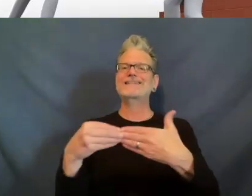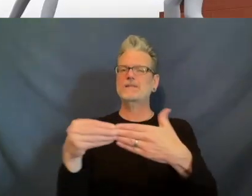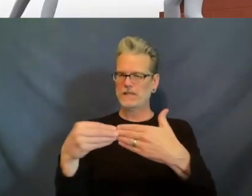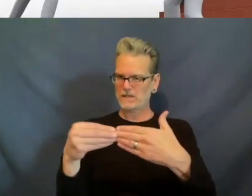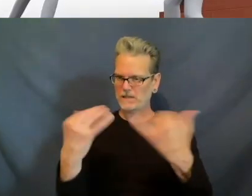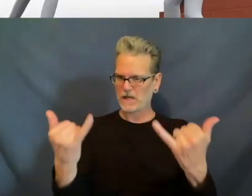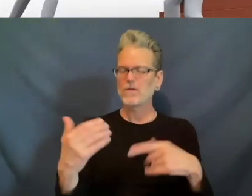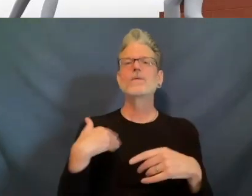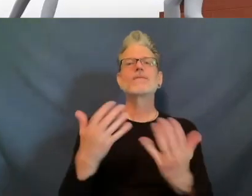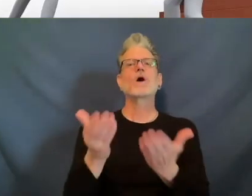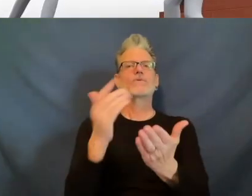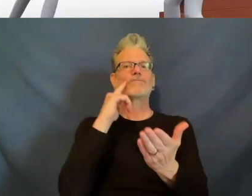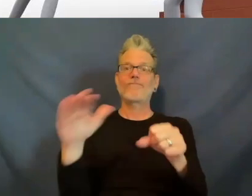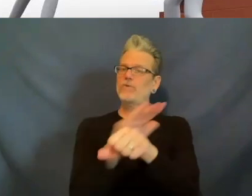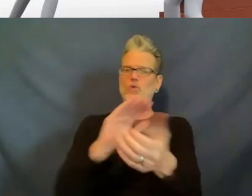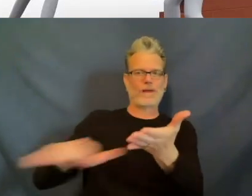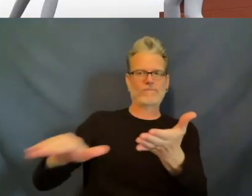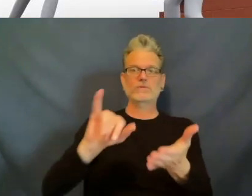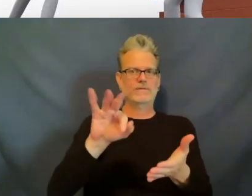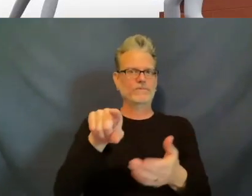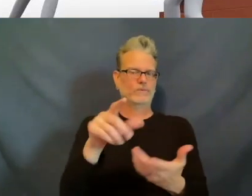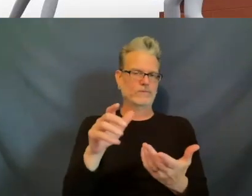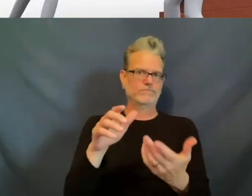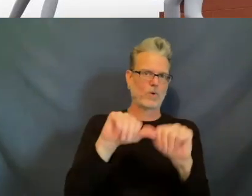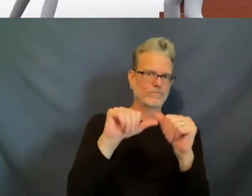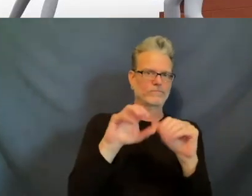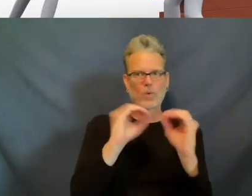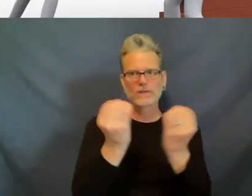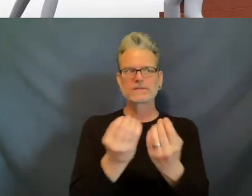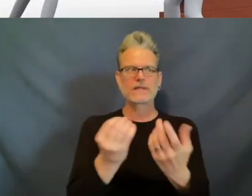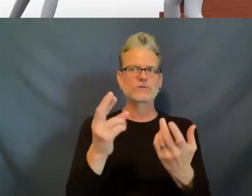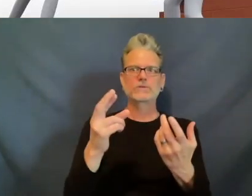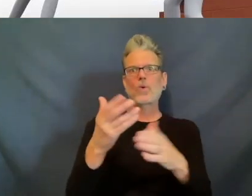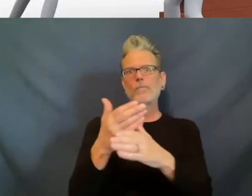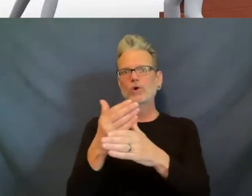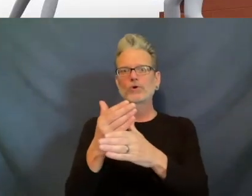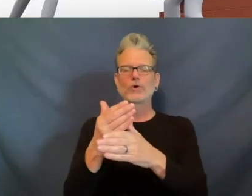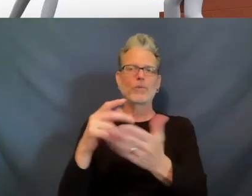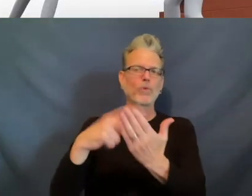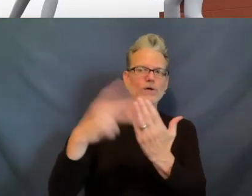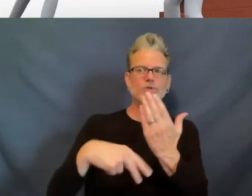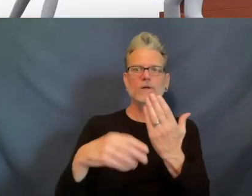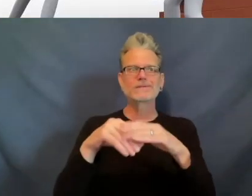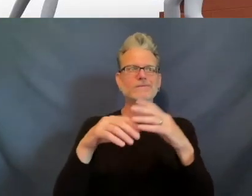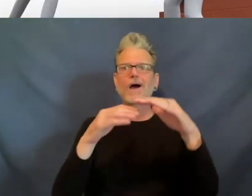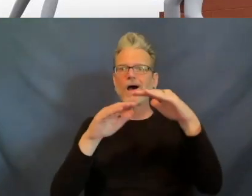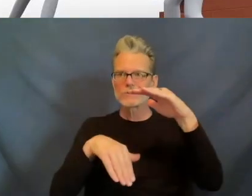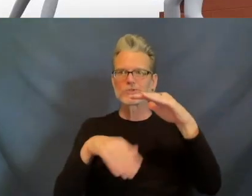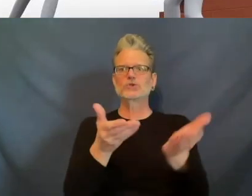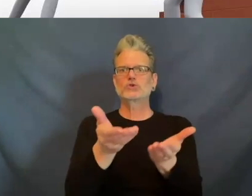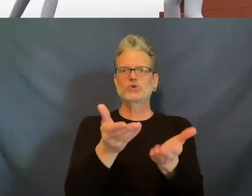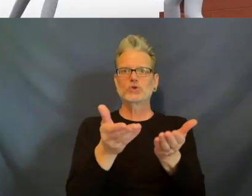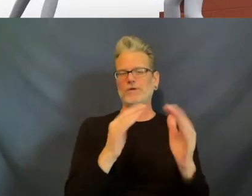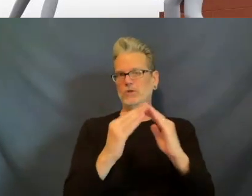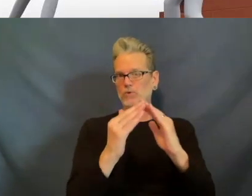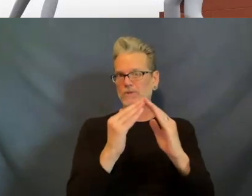for a full waiver if you're a tribal organization or doing a partner in projects located in underserved communities. So real